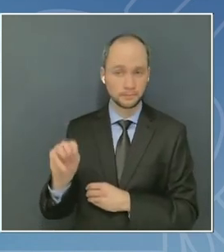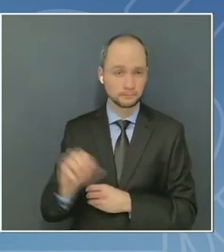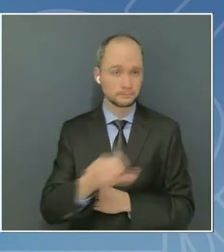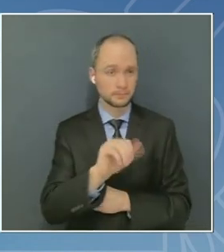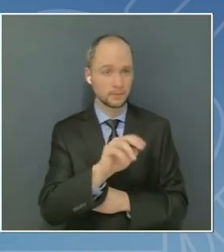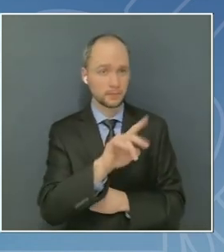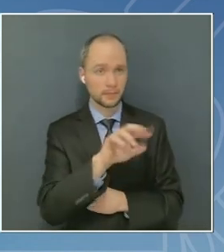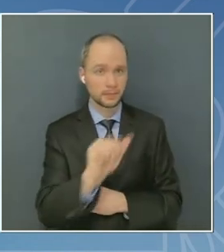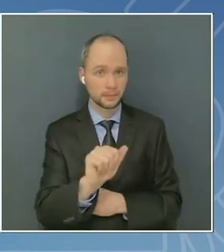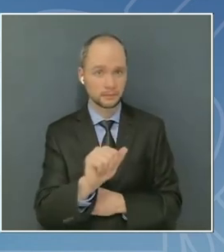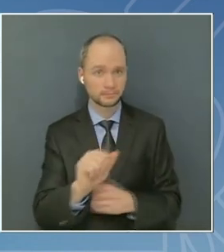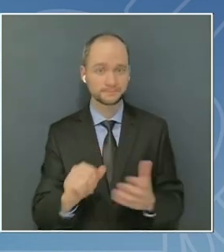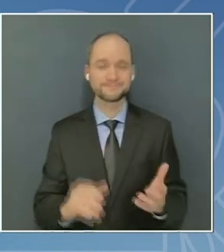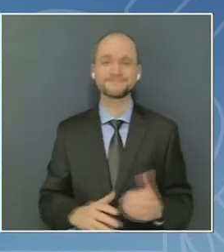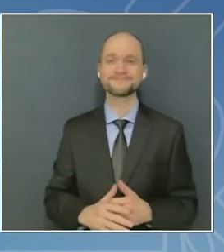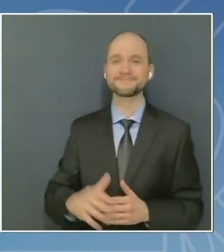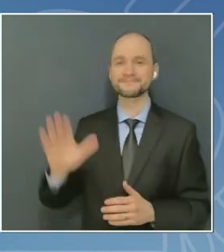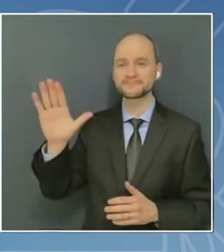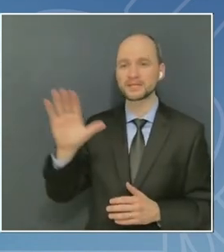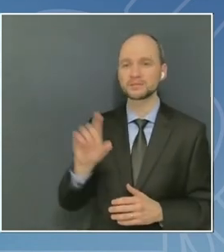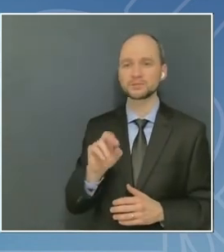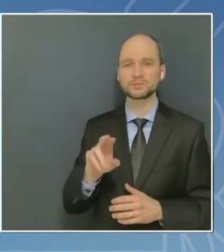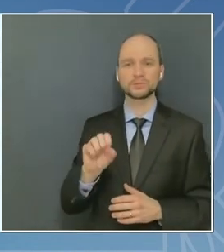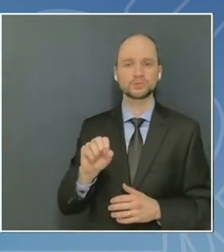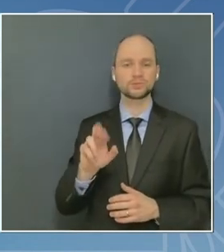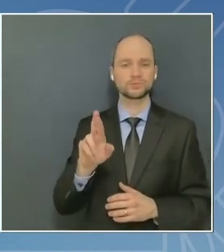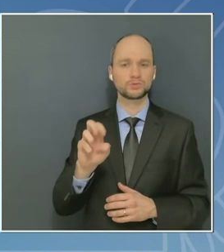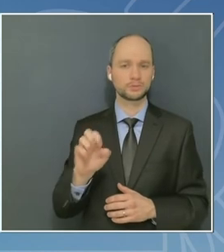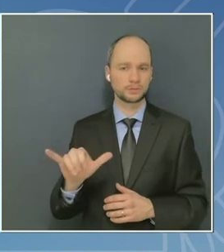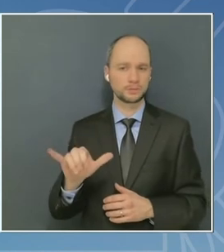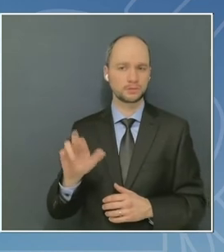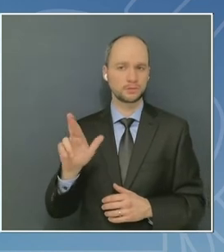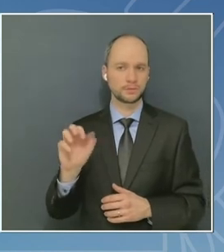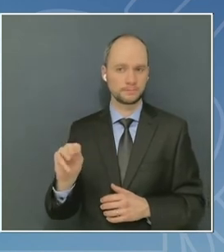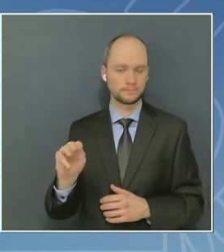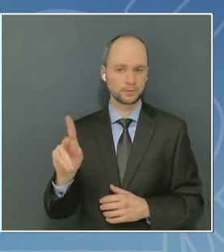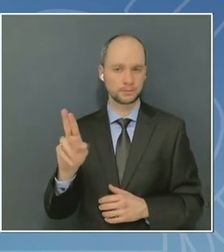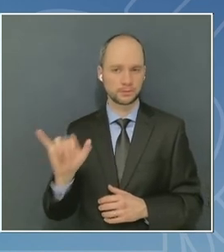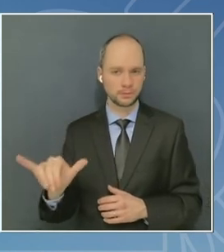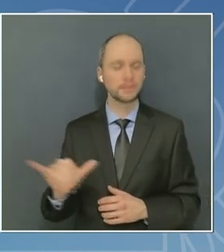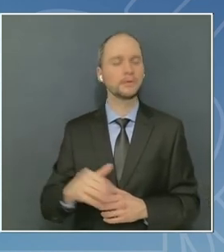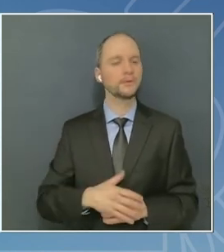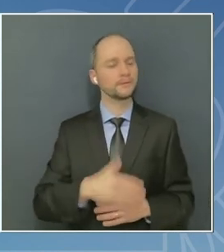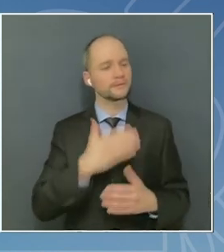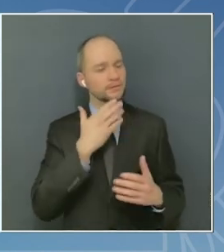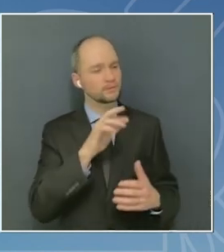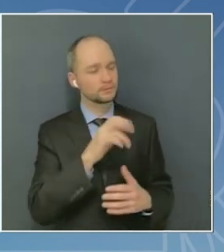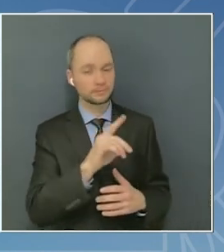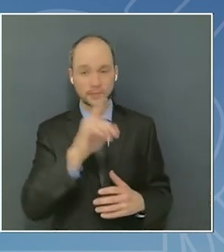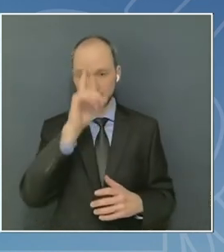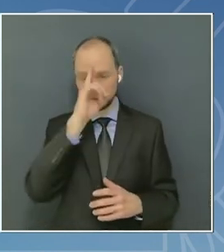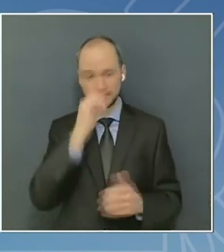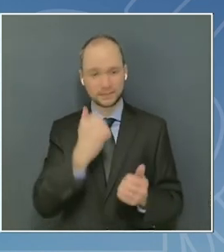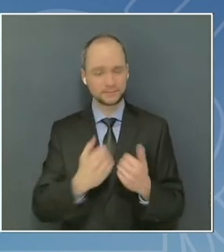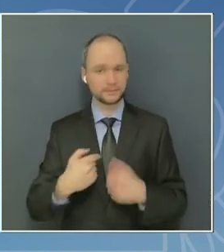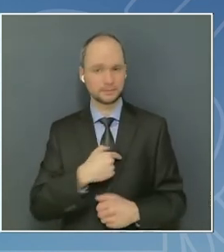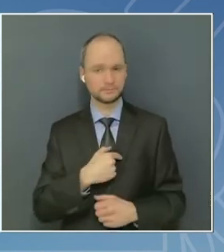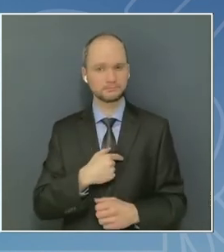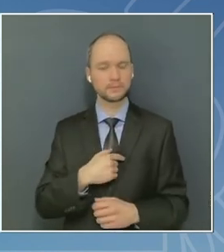Sure, Richard, thank you. And I think that's an excellent question. I think it's something that all of us as Asian Americans who are first generation